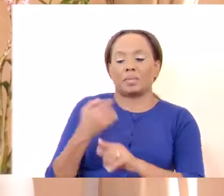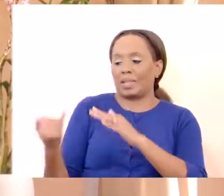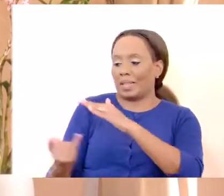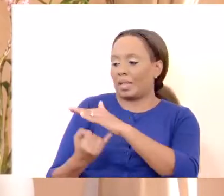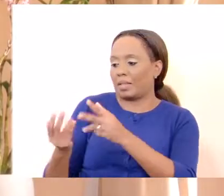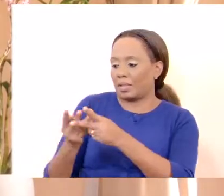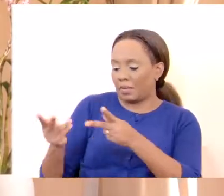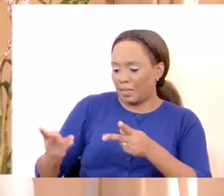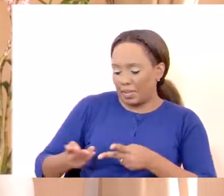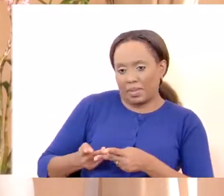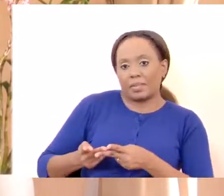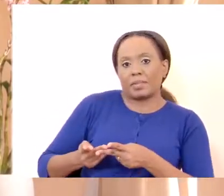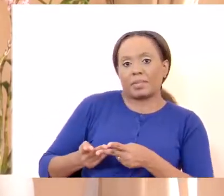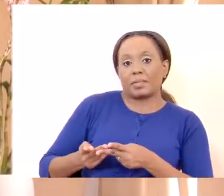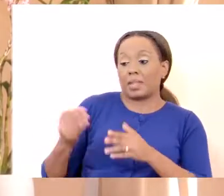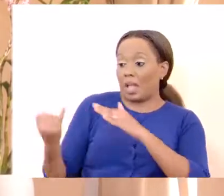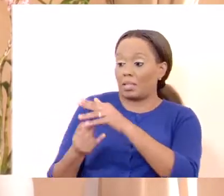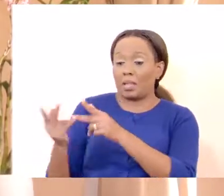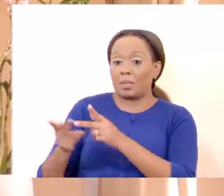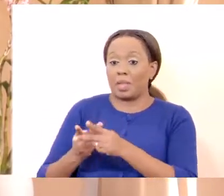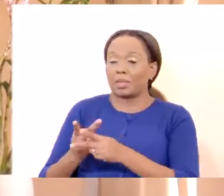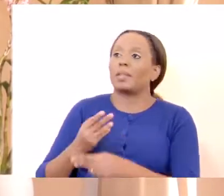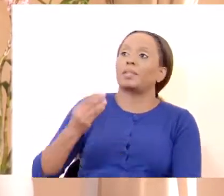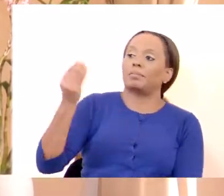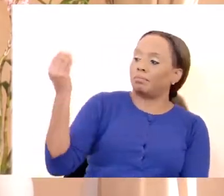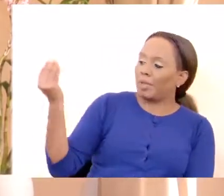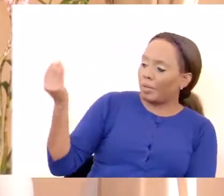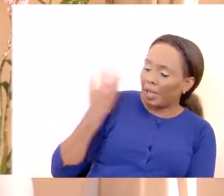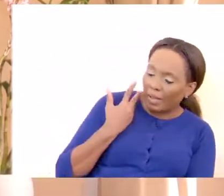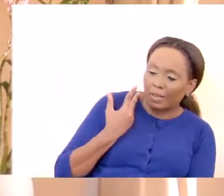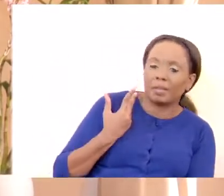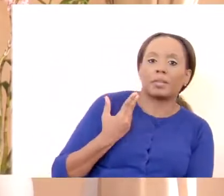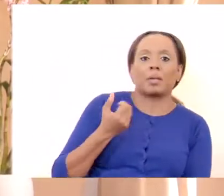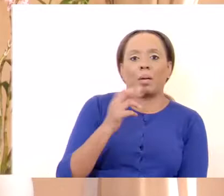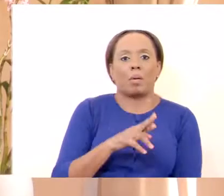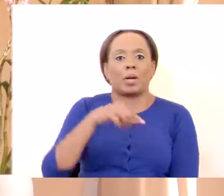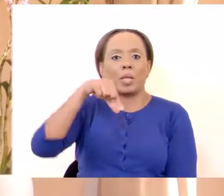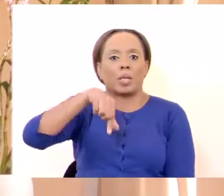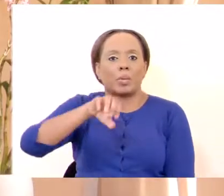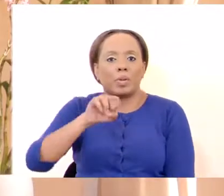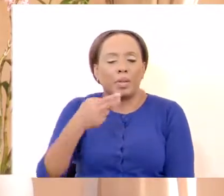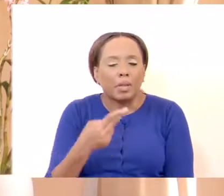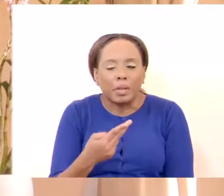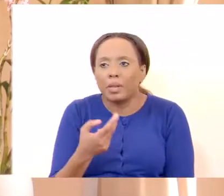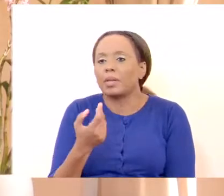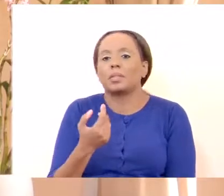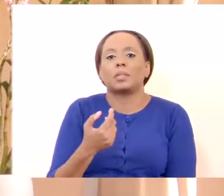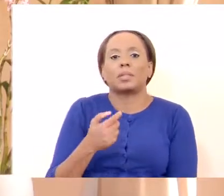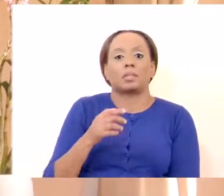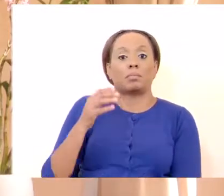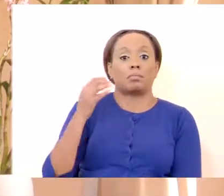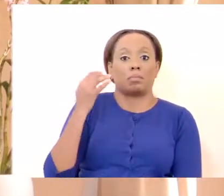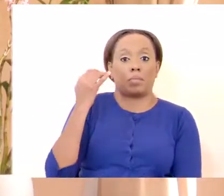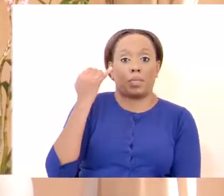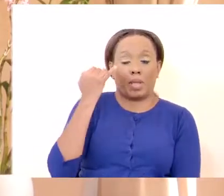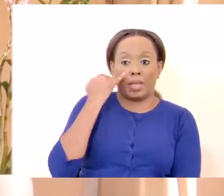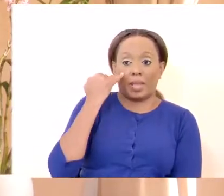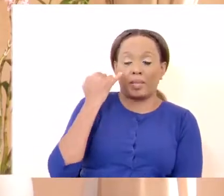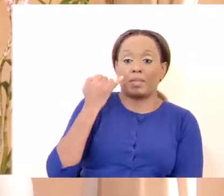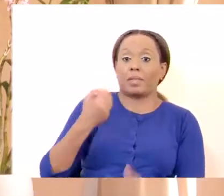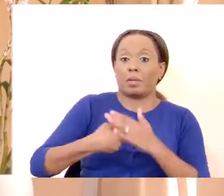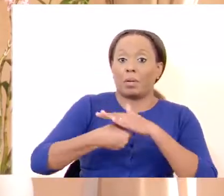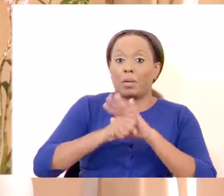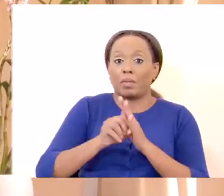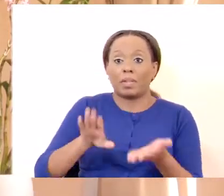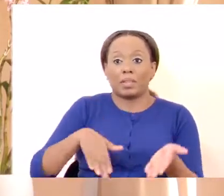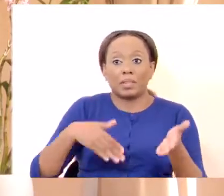isolation facility or from the QEH if it happens an accident and emergency, but as long as it is a COVID